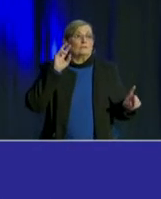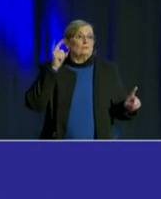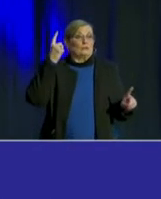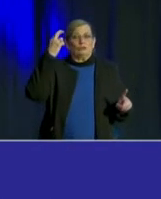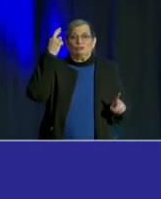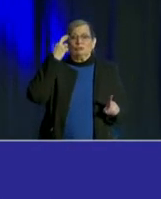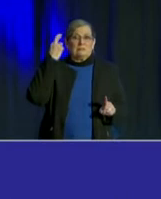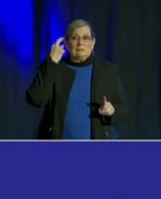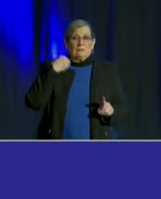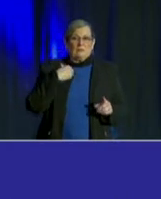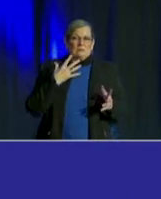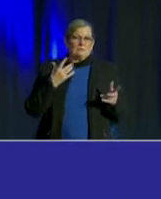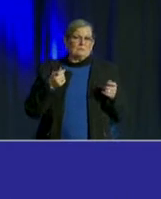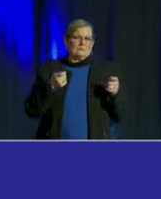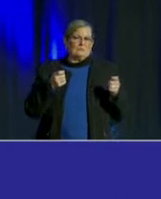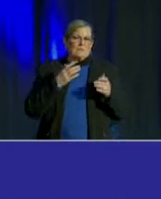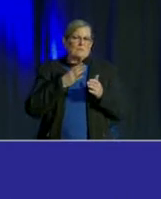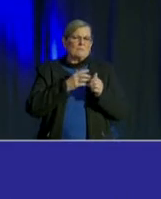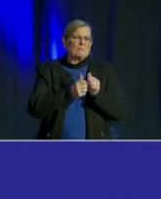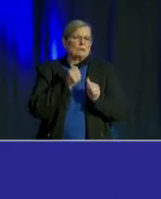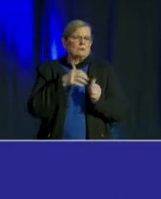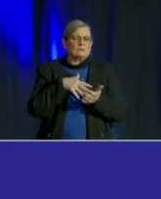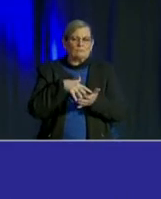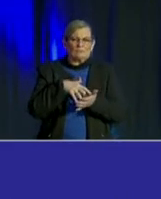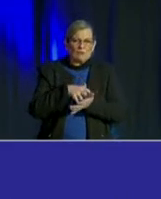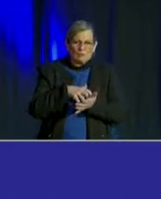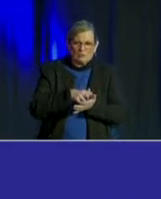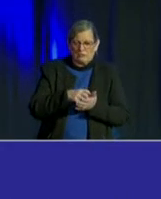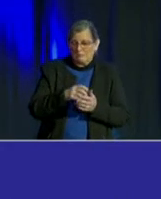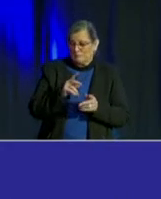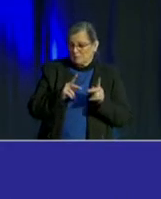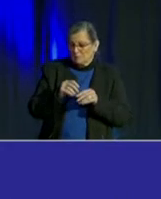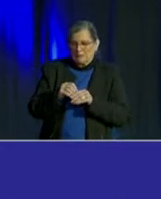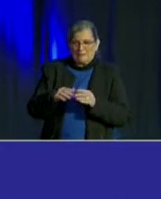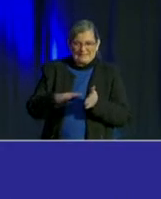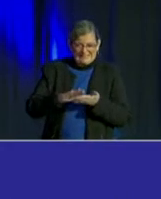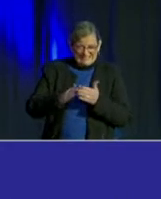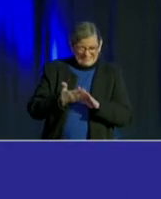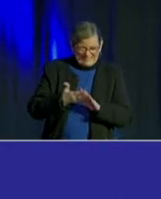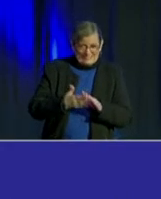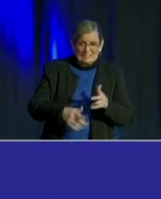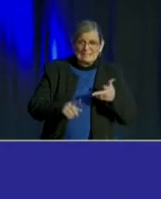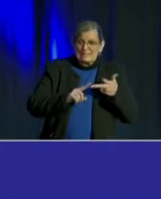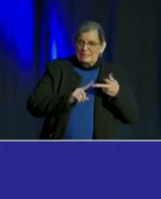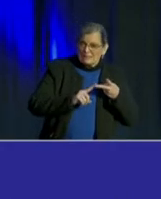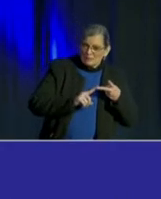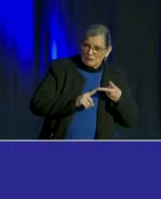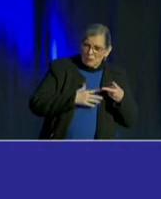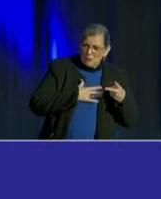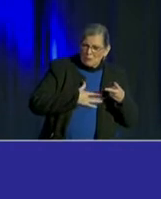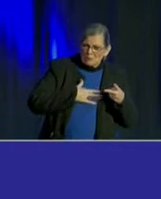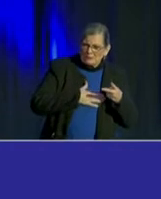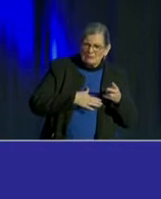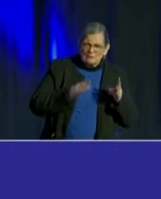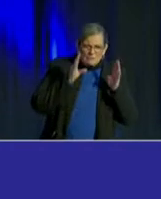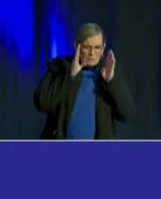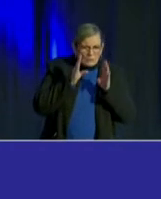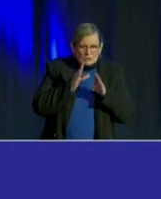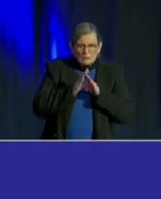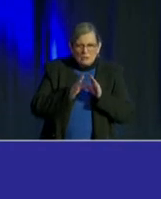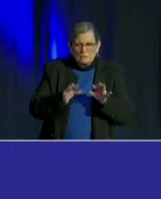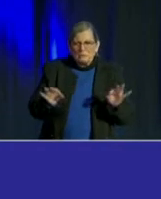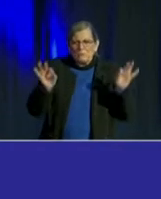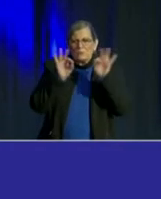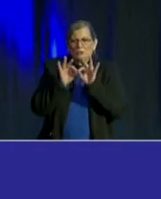most vulnerable residents in the city. Second, I ask you to focus on the importance of the services that we offer to those